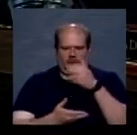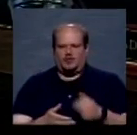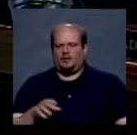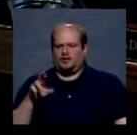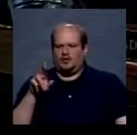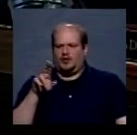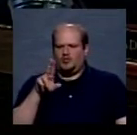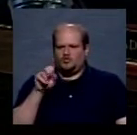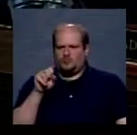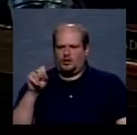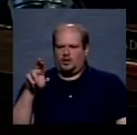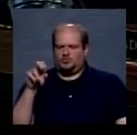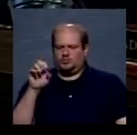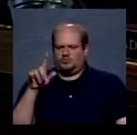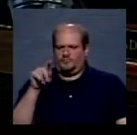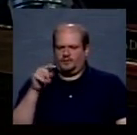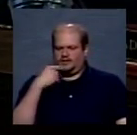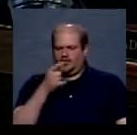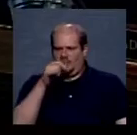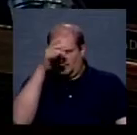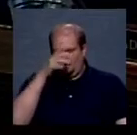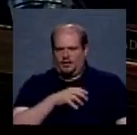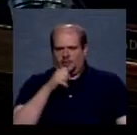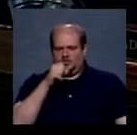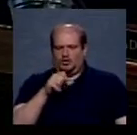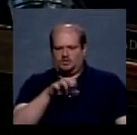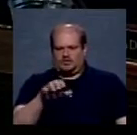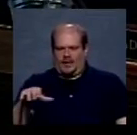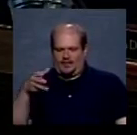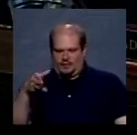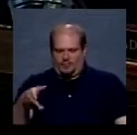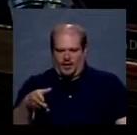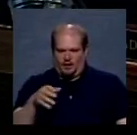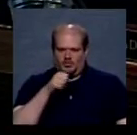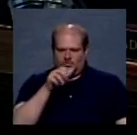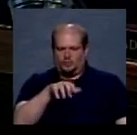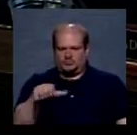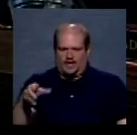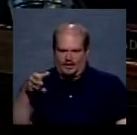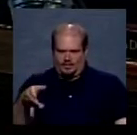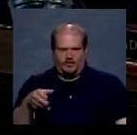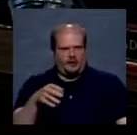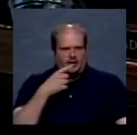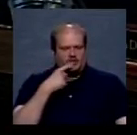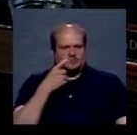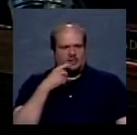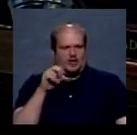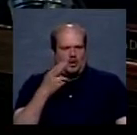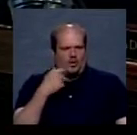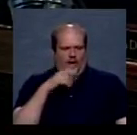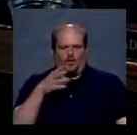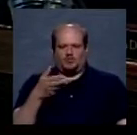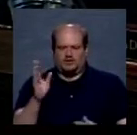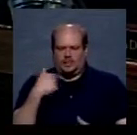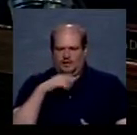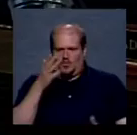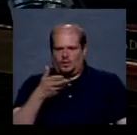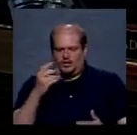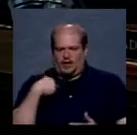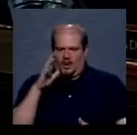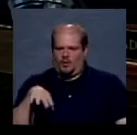and his staff came out three times telling this man, don't stack them out there. Don't stack them. The man kept saying, oh, I'm going to take them. I'm going to pick them